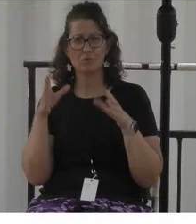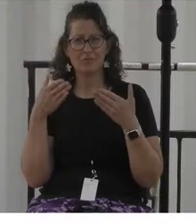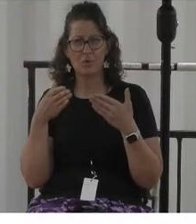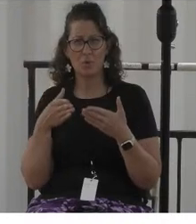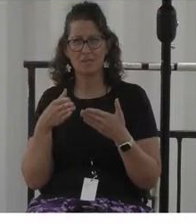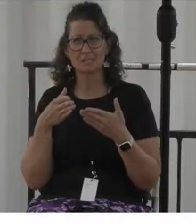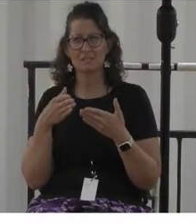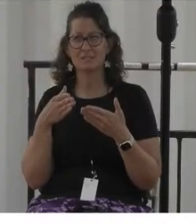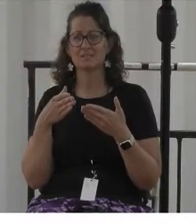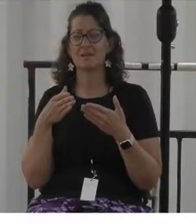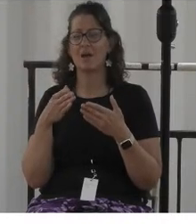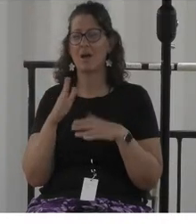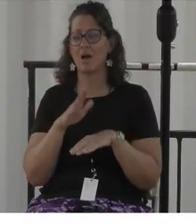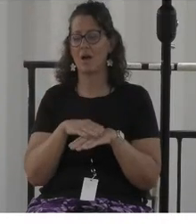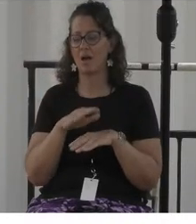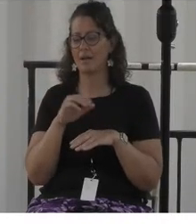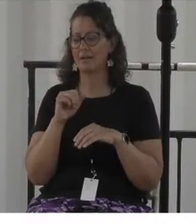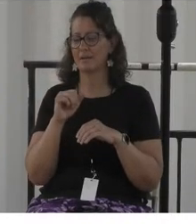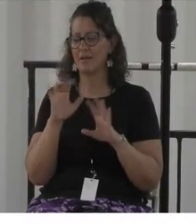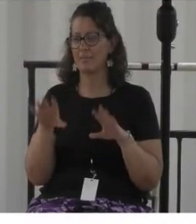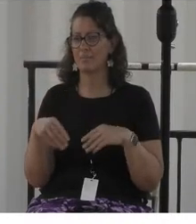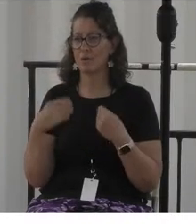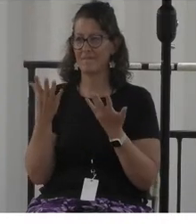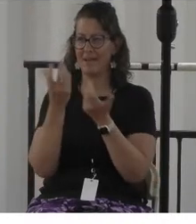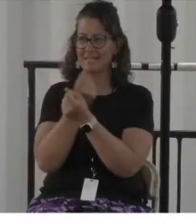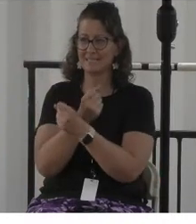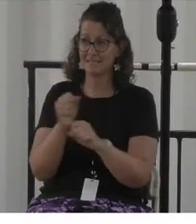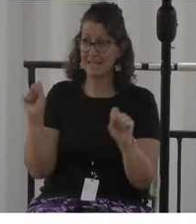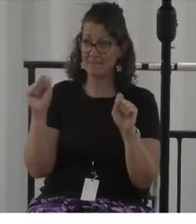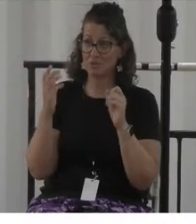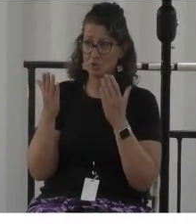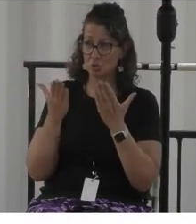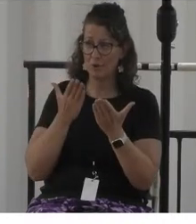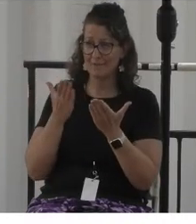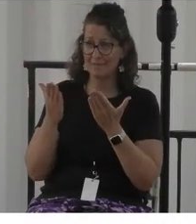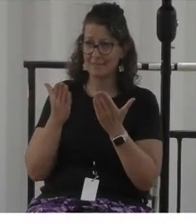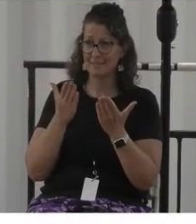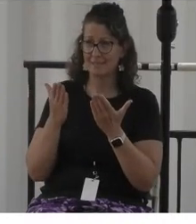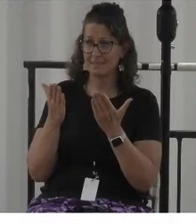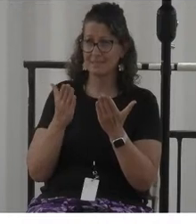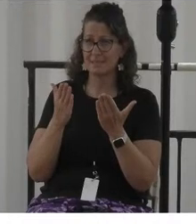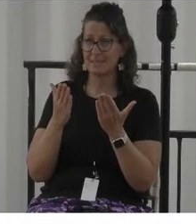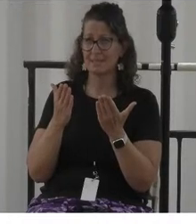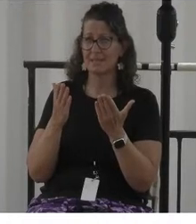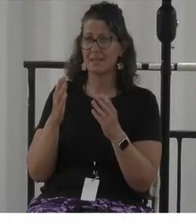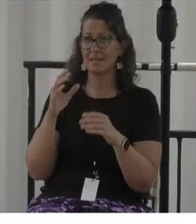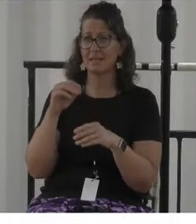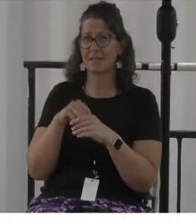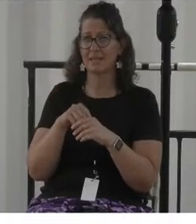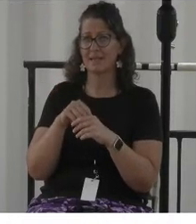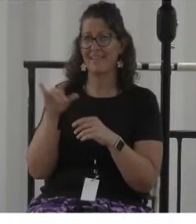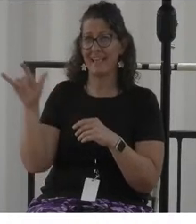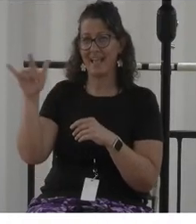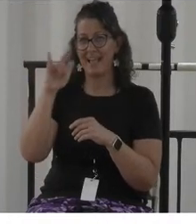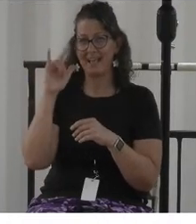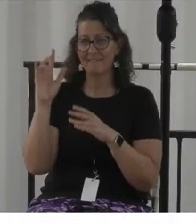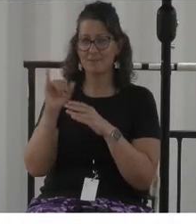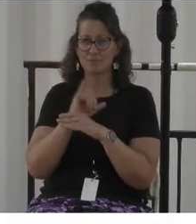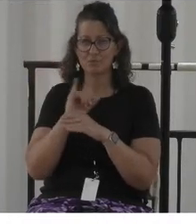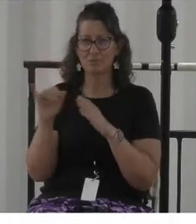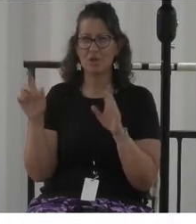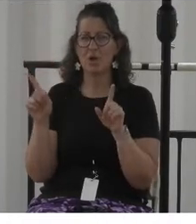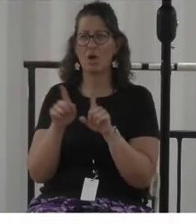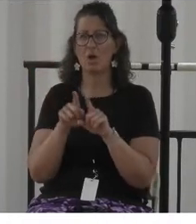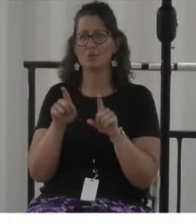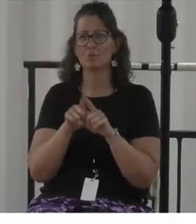focus on providing safety services in the aviation industry as well as the